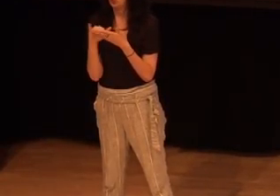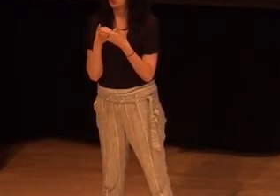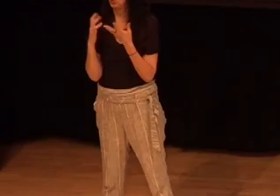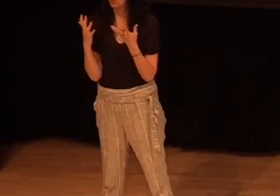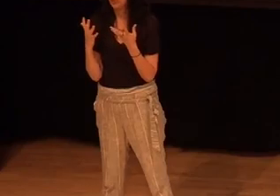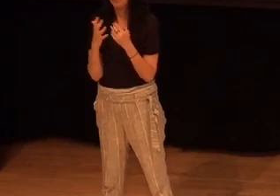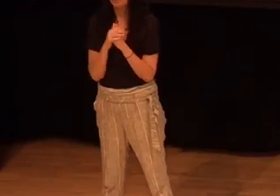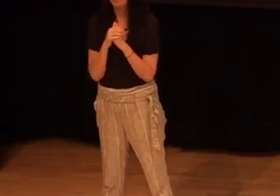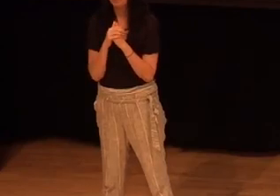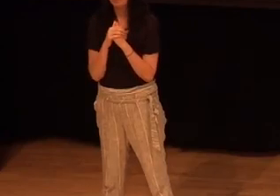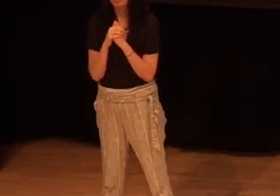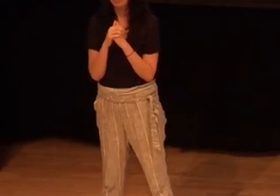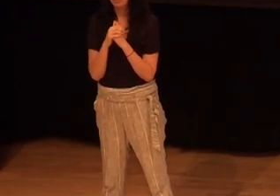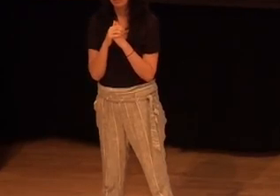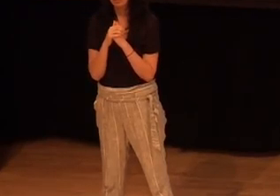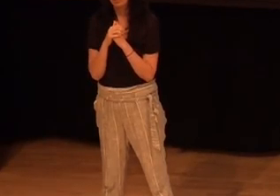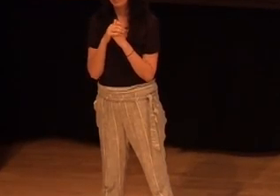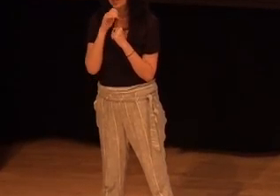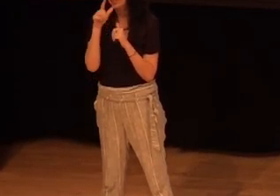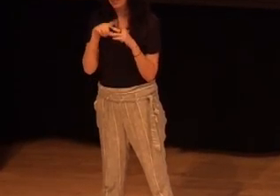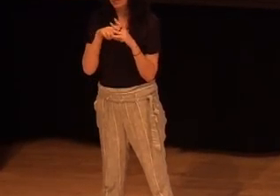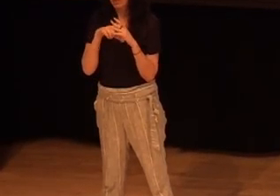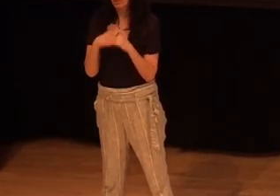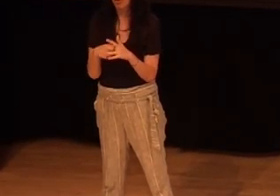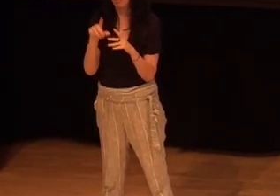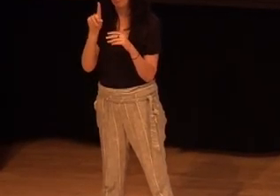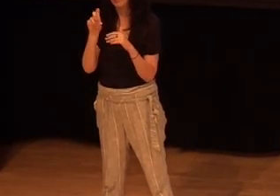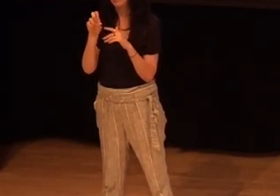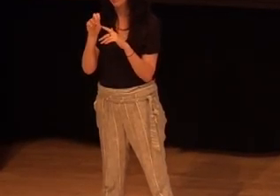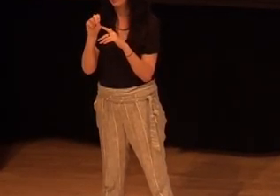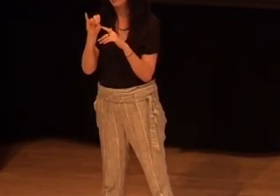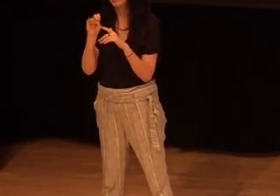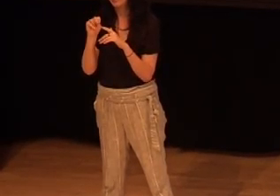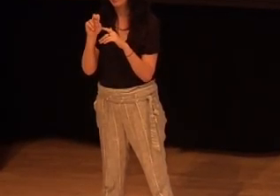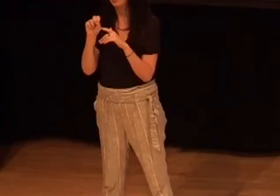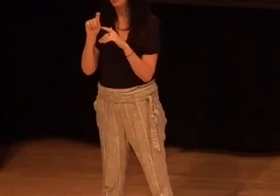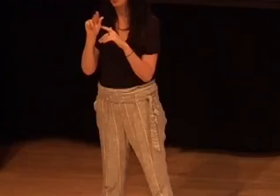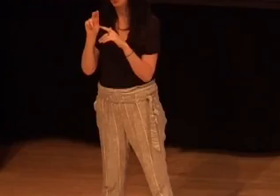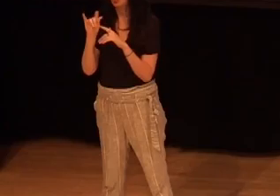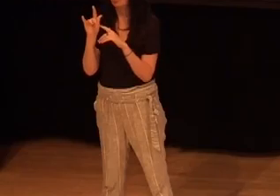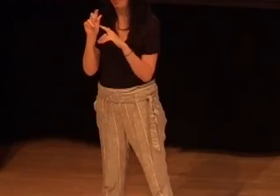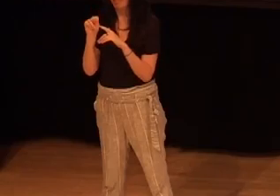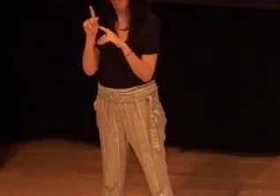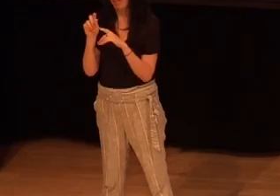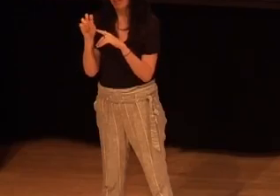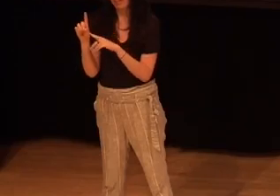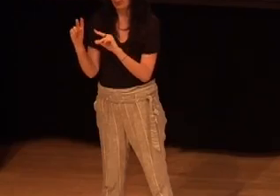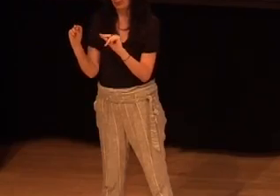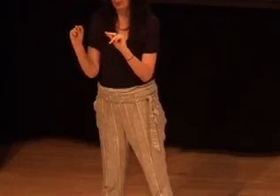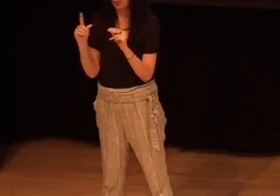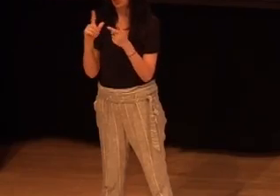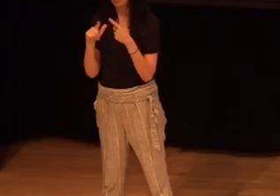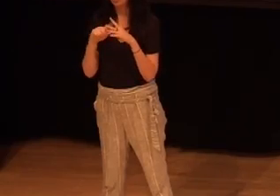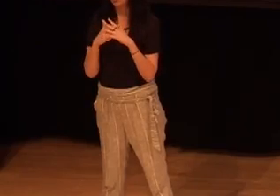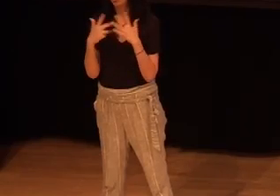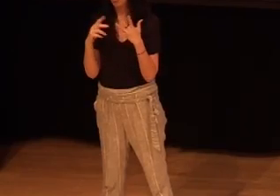is that it wasn't started as a deinstitutionalization effort. It was started by, I suppose you